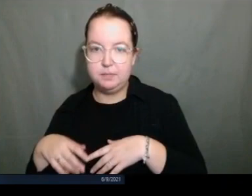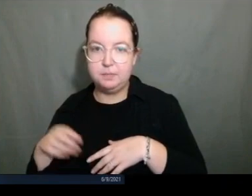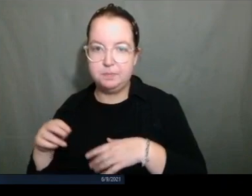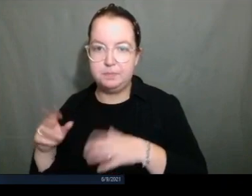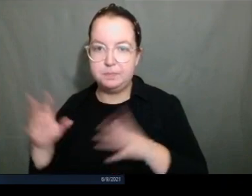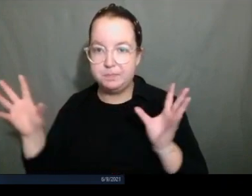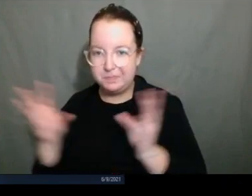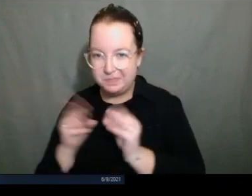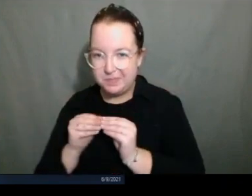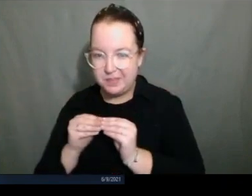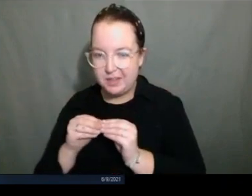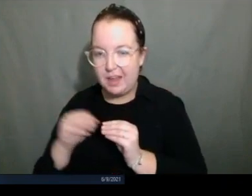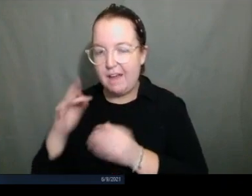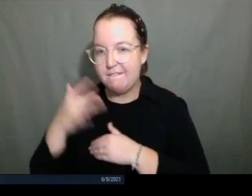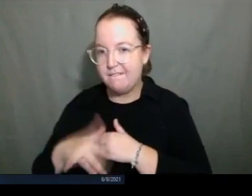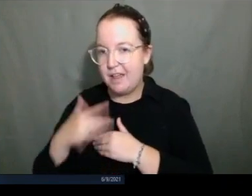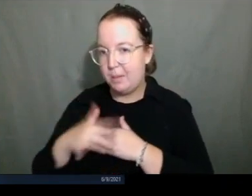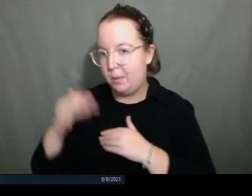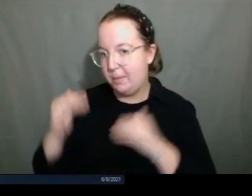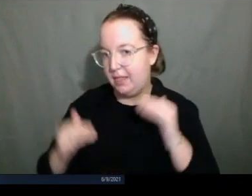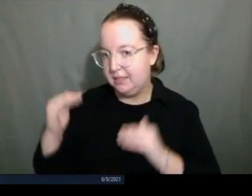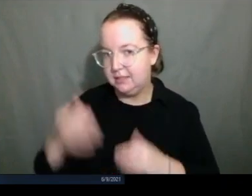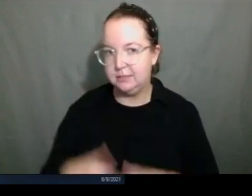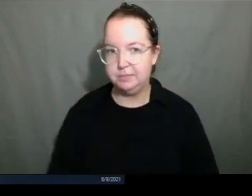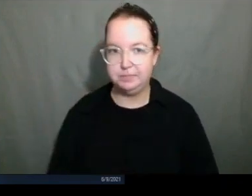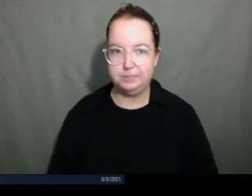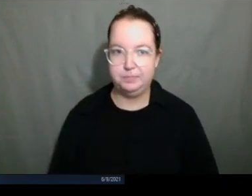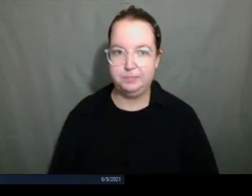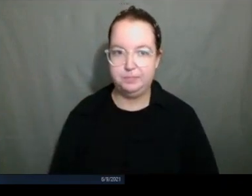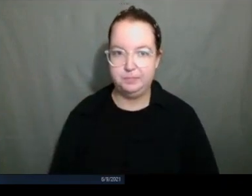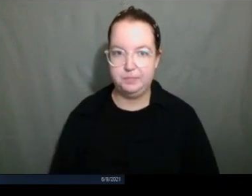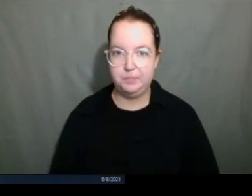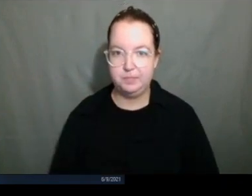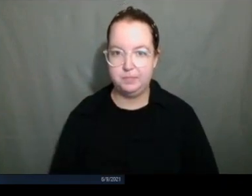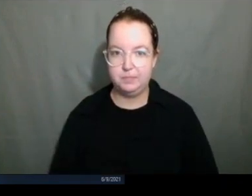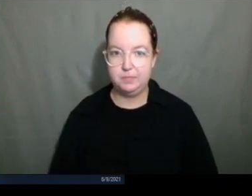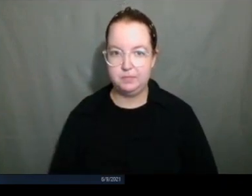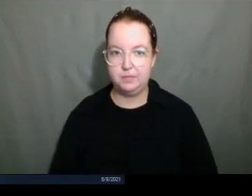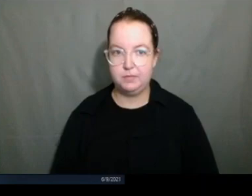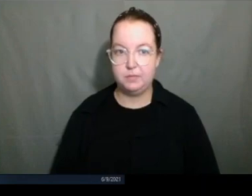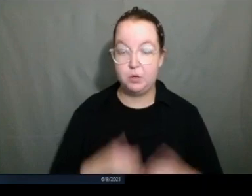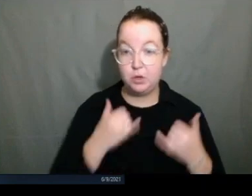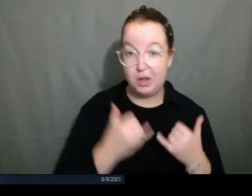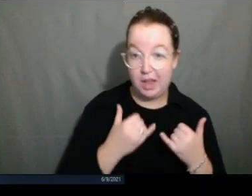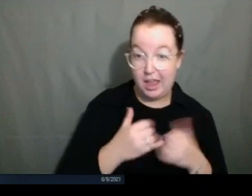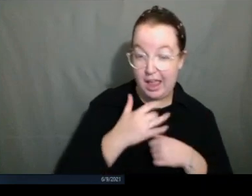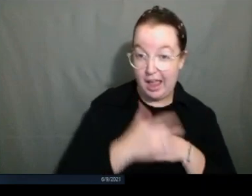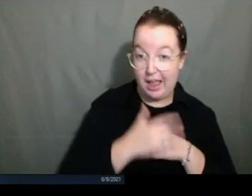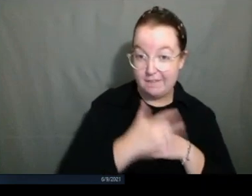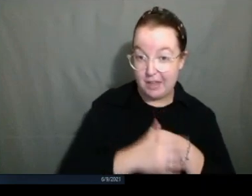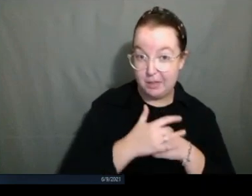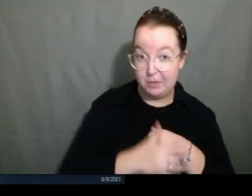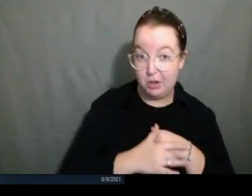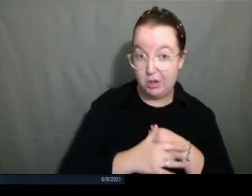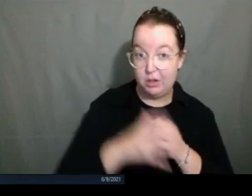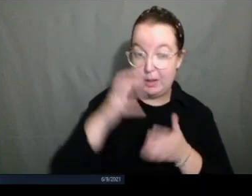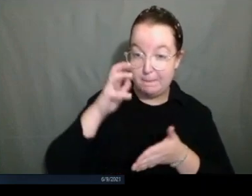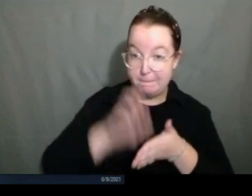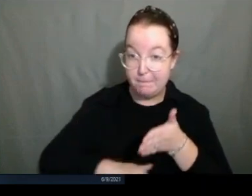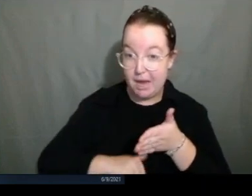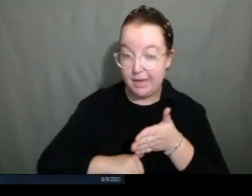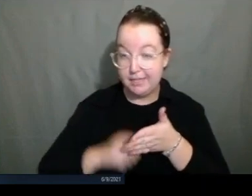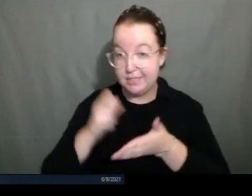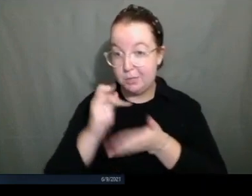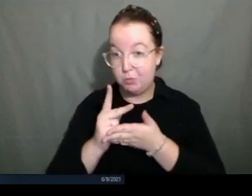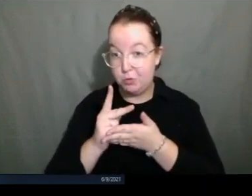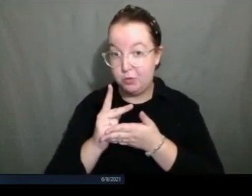give you your net available balance. So your net available balance is just your current hours available minus your future hours